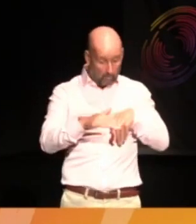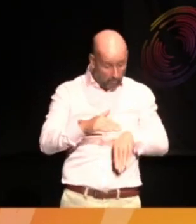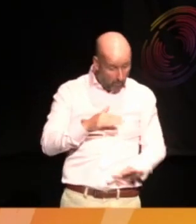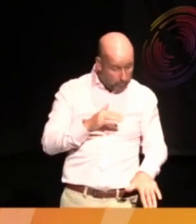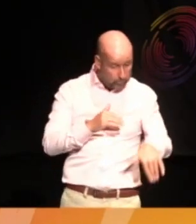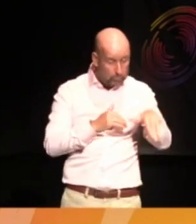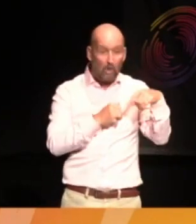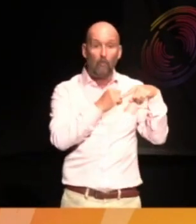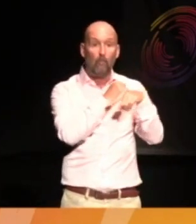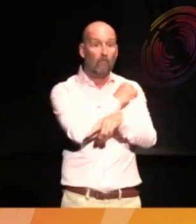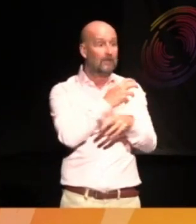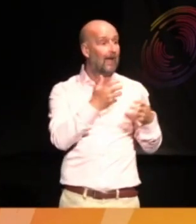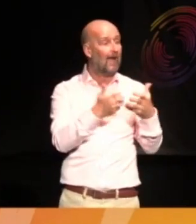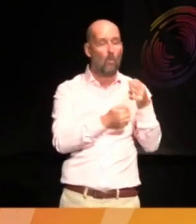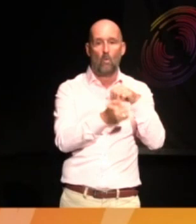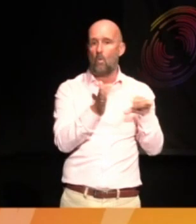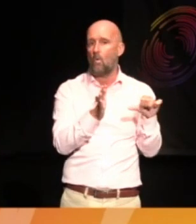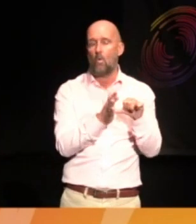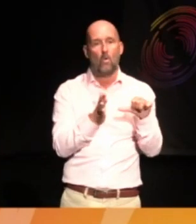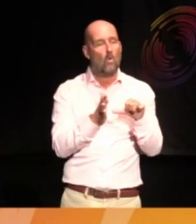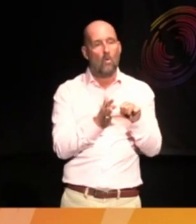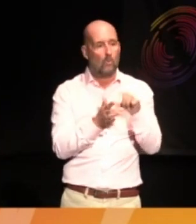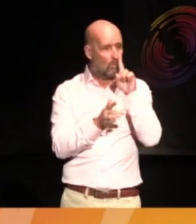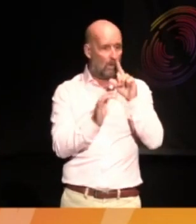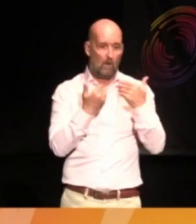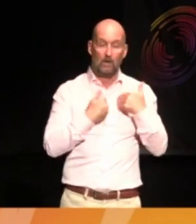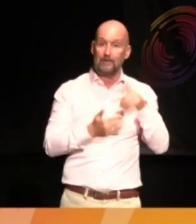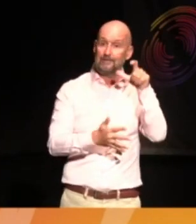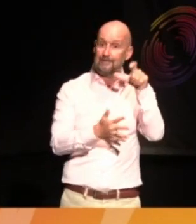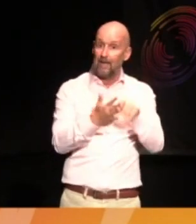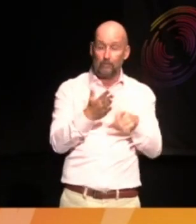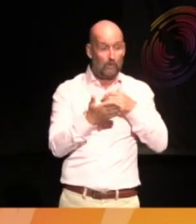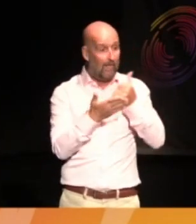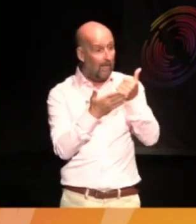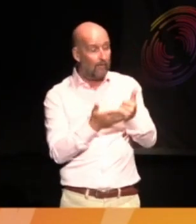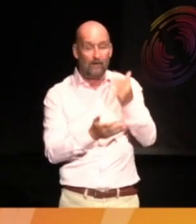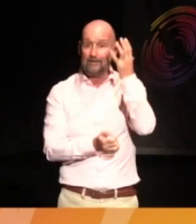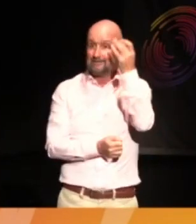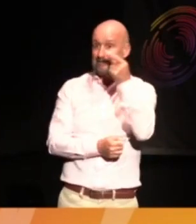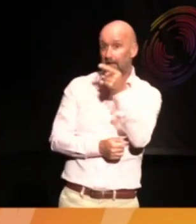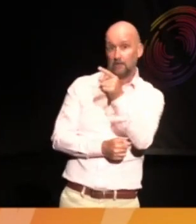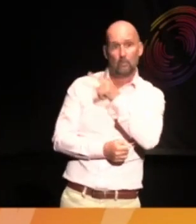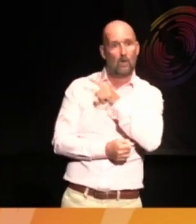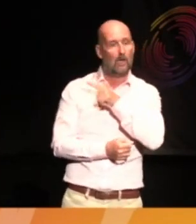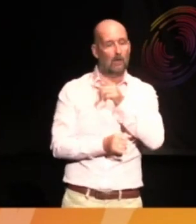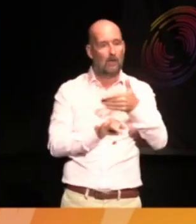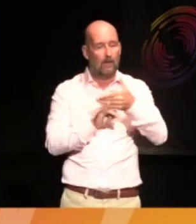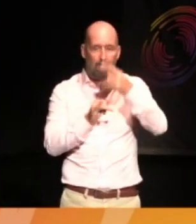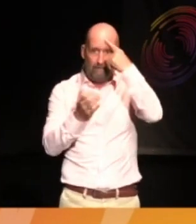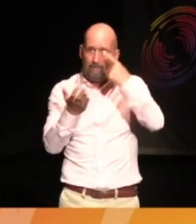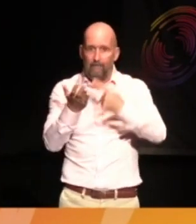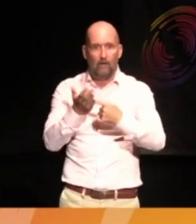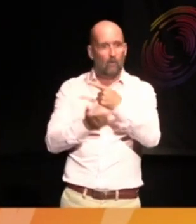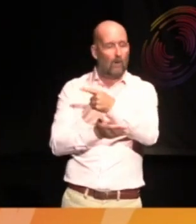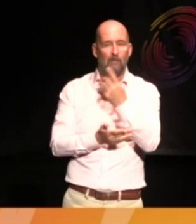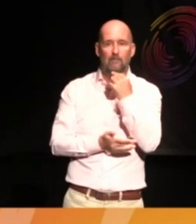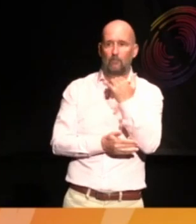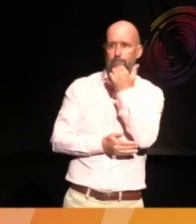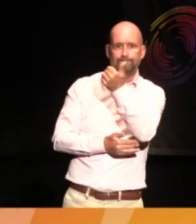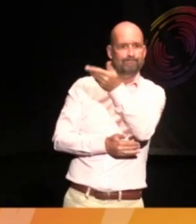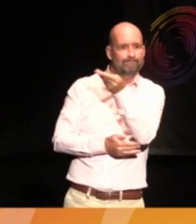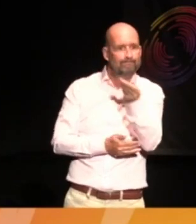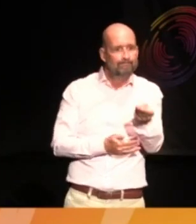getting out of it is made very hard. If you're disabled and need help, the state is only really a last resort, and even then barely adequate, and